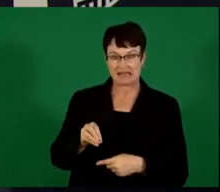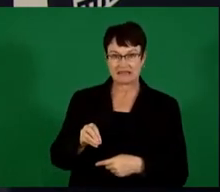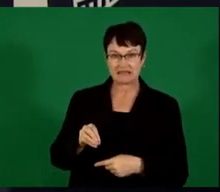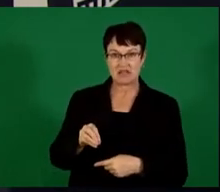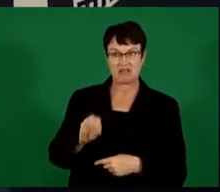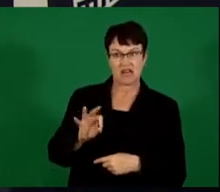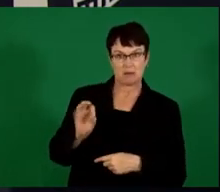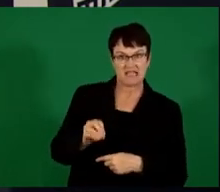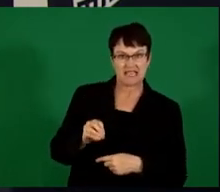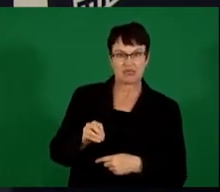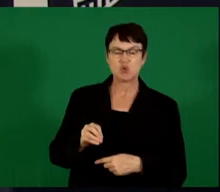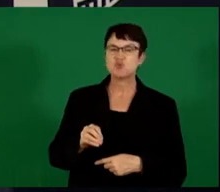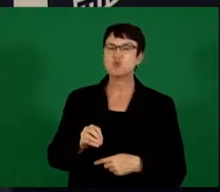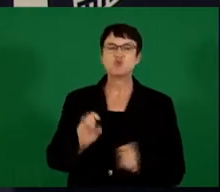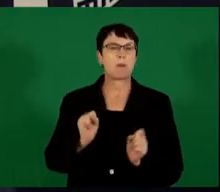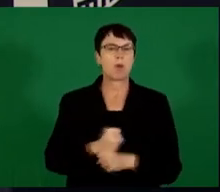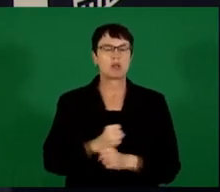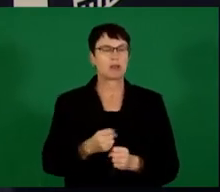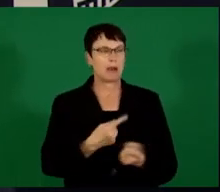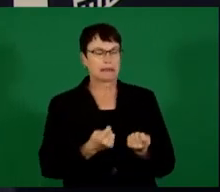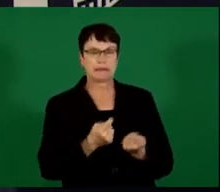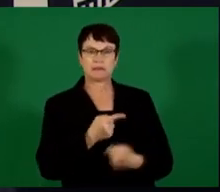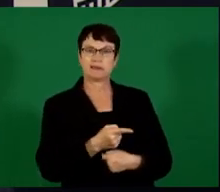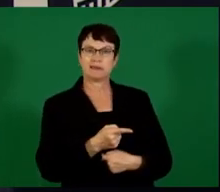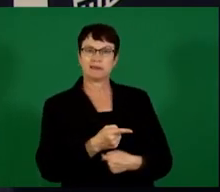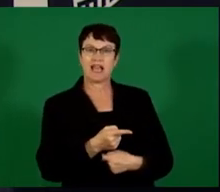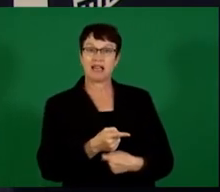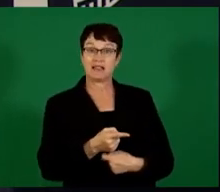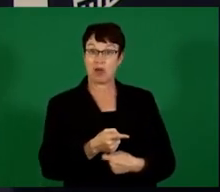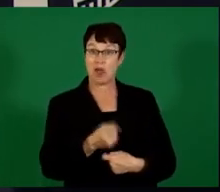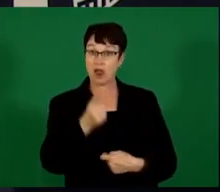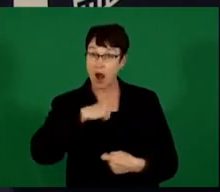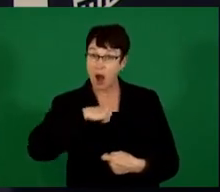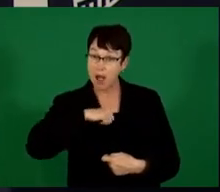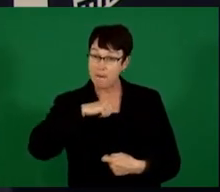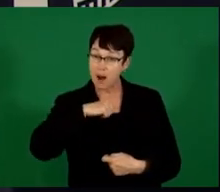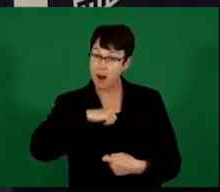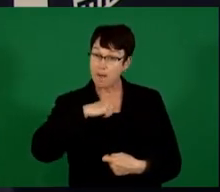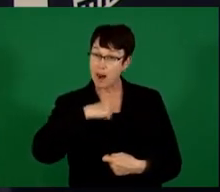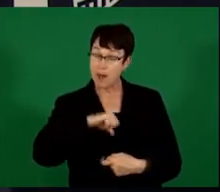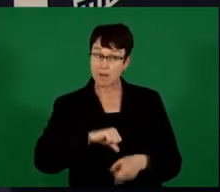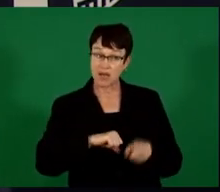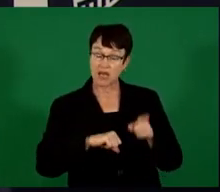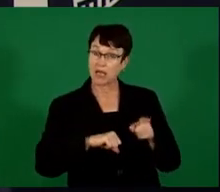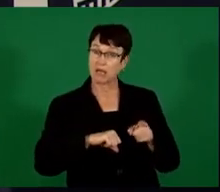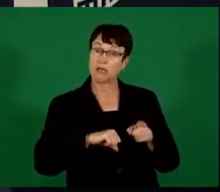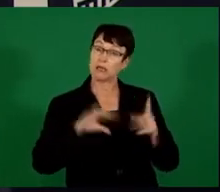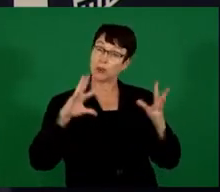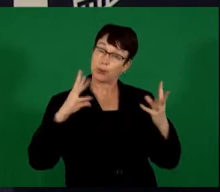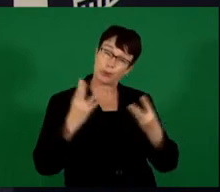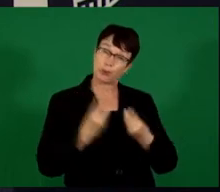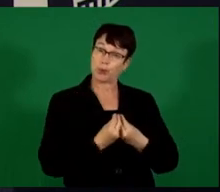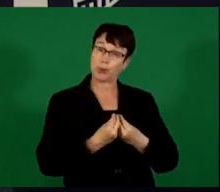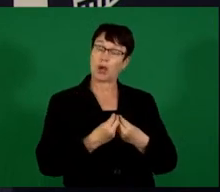really want to make inroads into the unemployment rate, we really need to get to the 4-5%